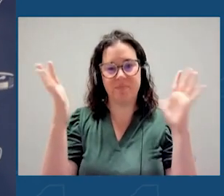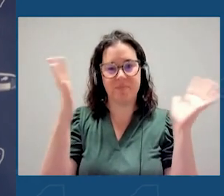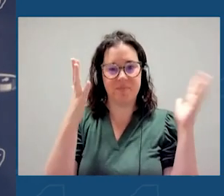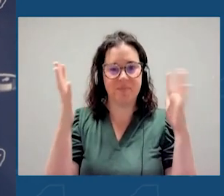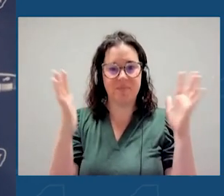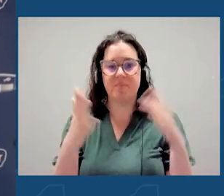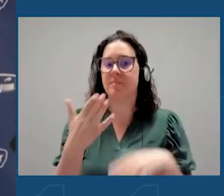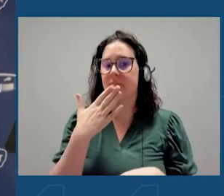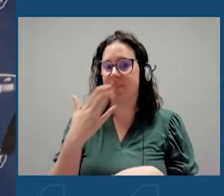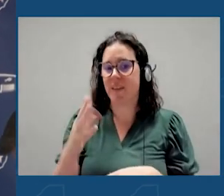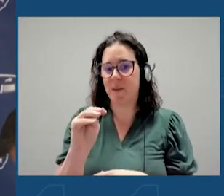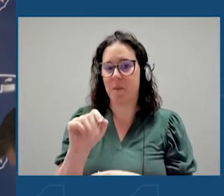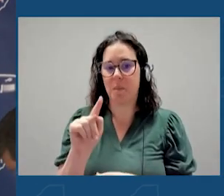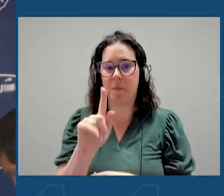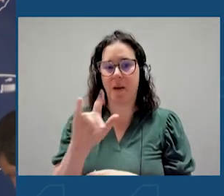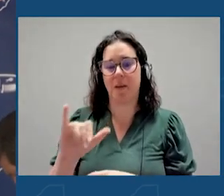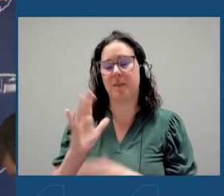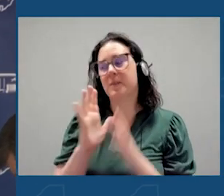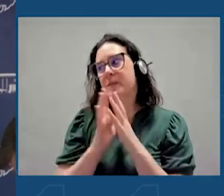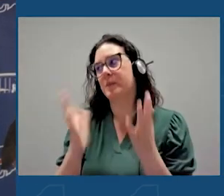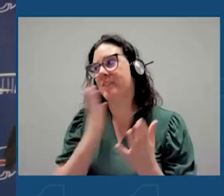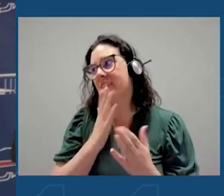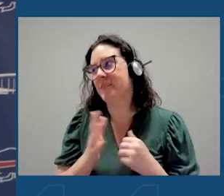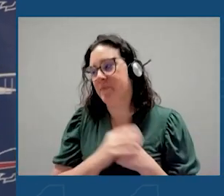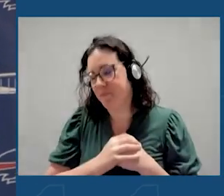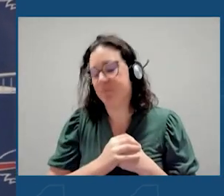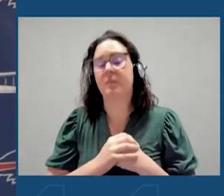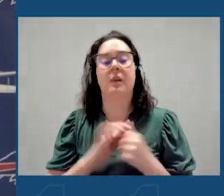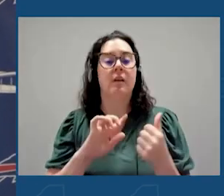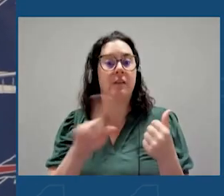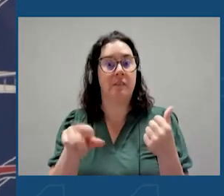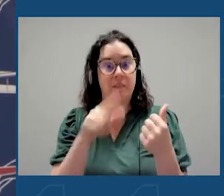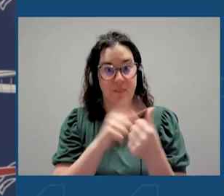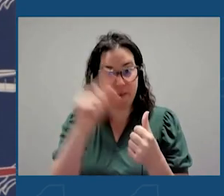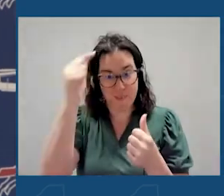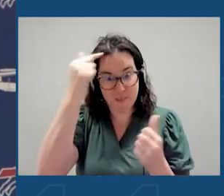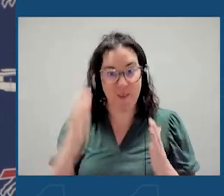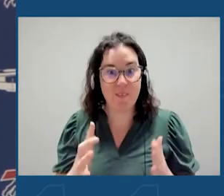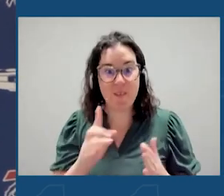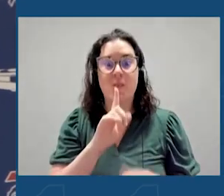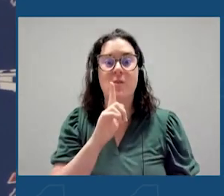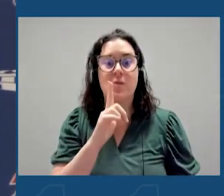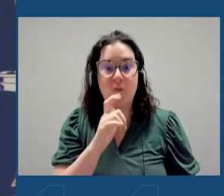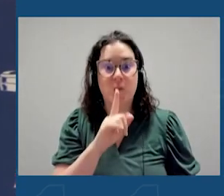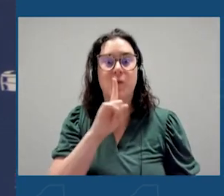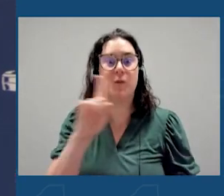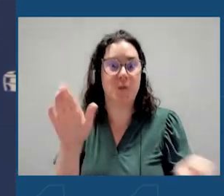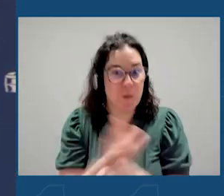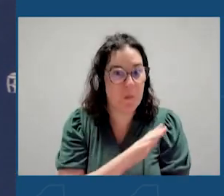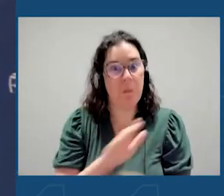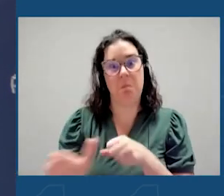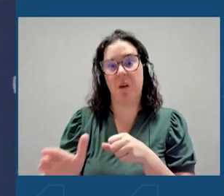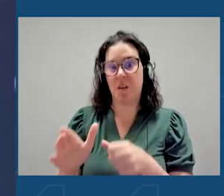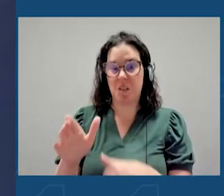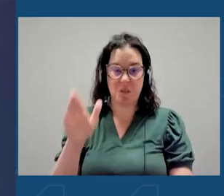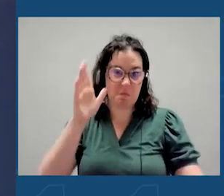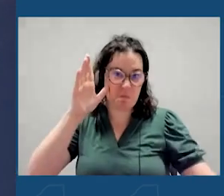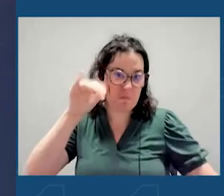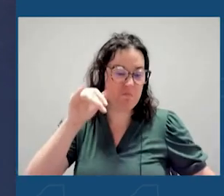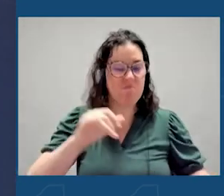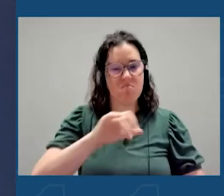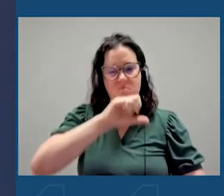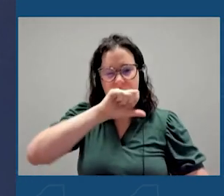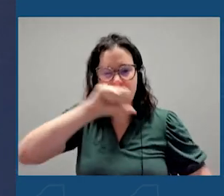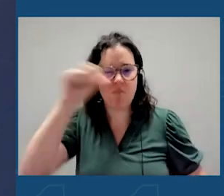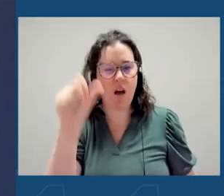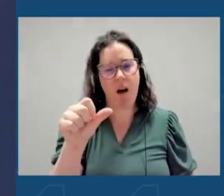Thank you, Maddie, so much. And yeah, first governor who's really a hardcore, die-hard Buffalo Bills fan. Let's just